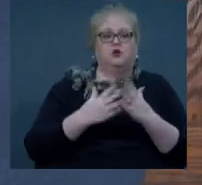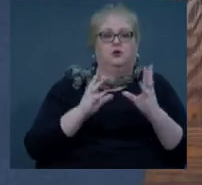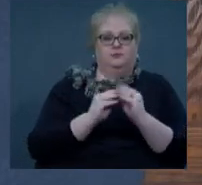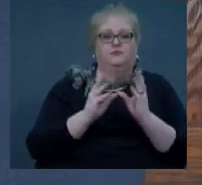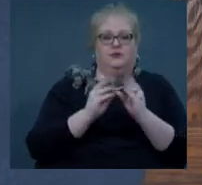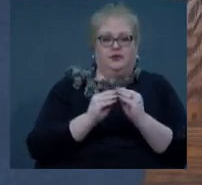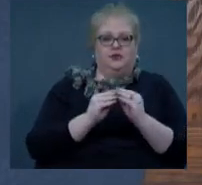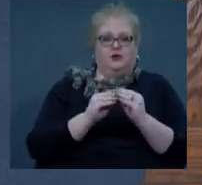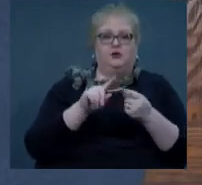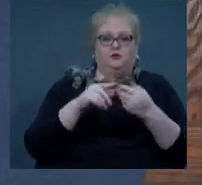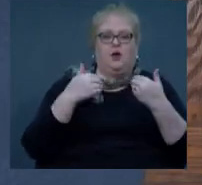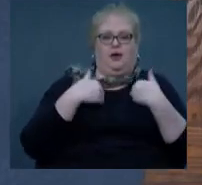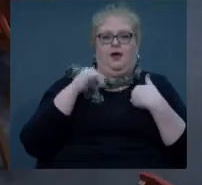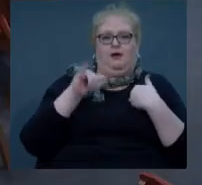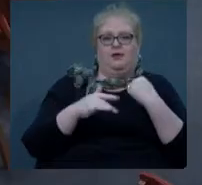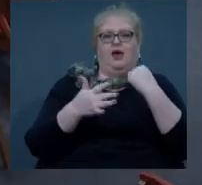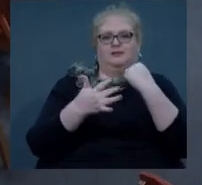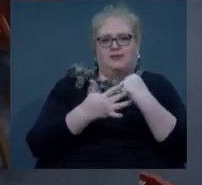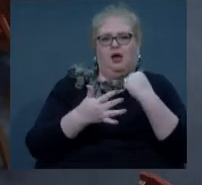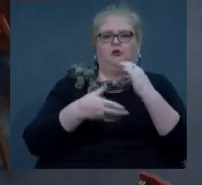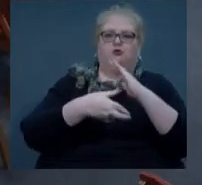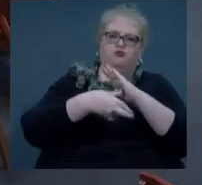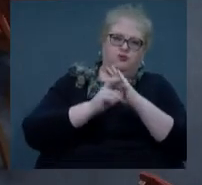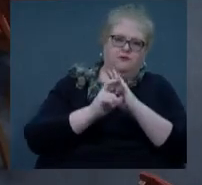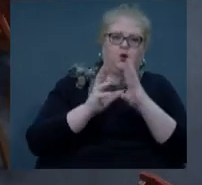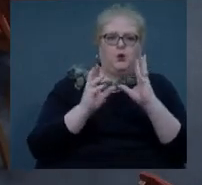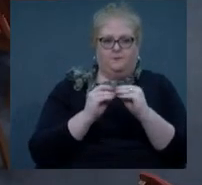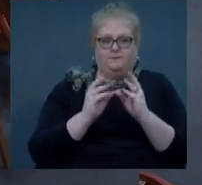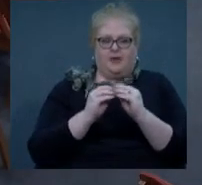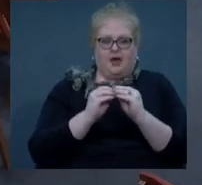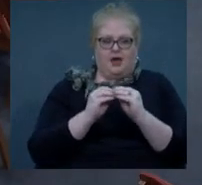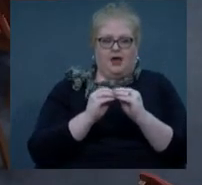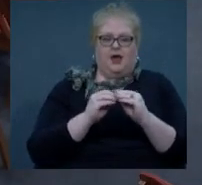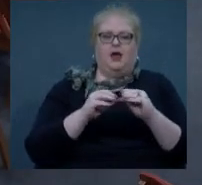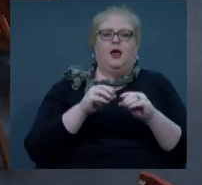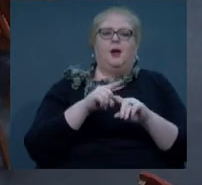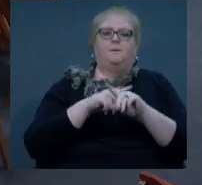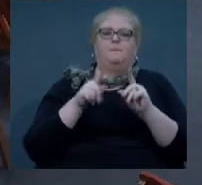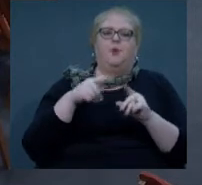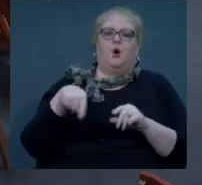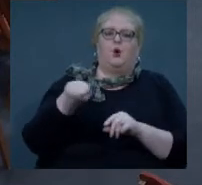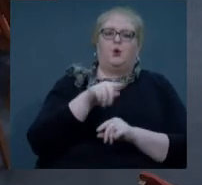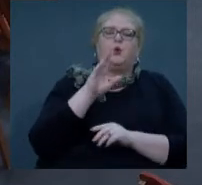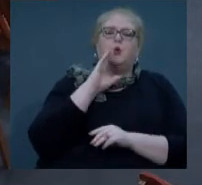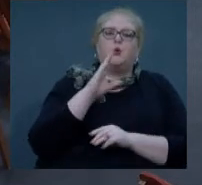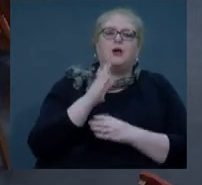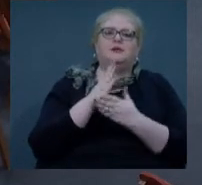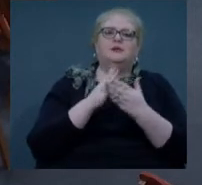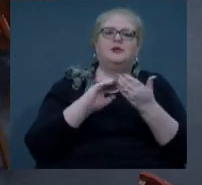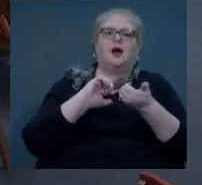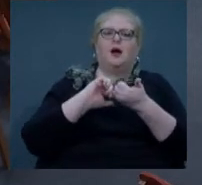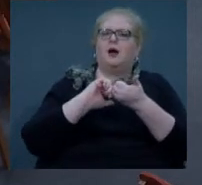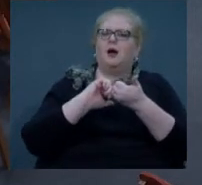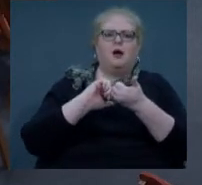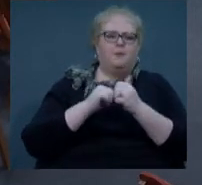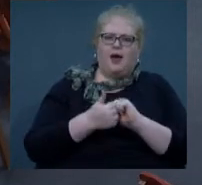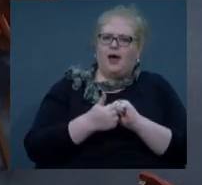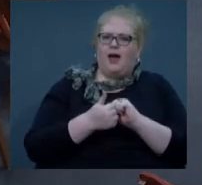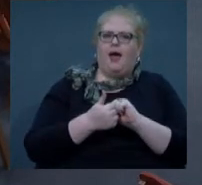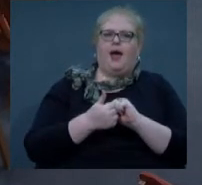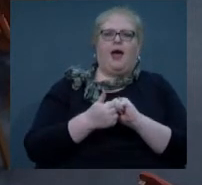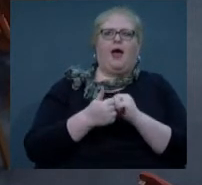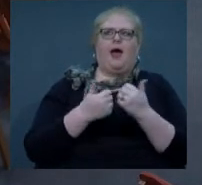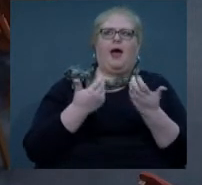a technical review meeting. And you will somehow, are you going to put it